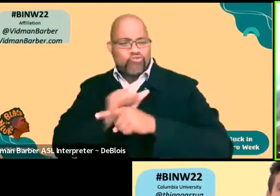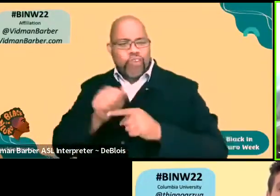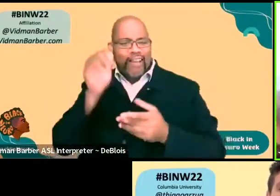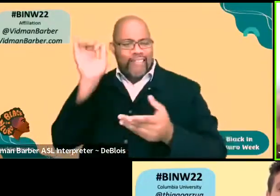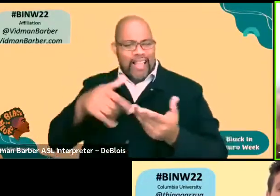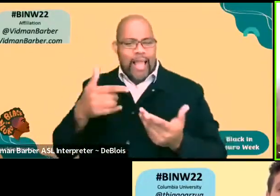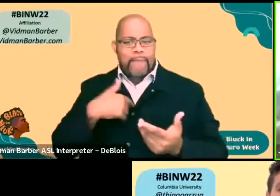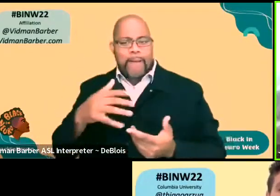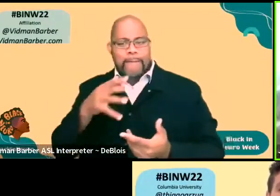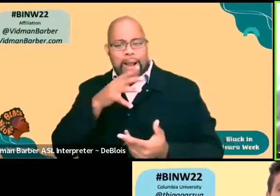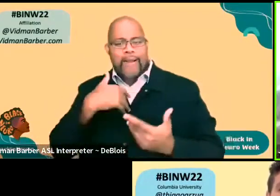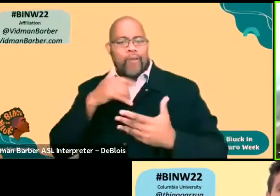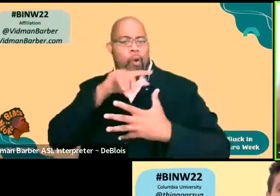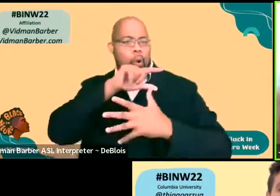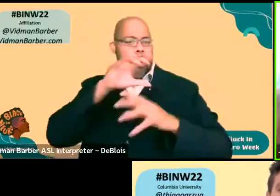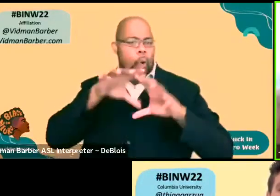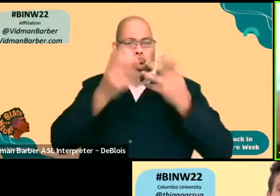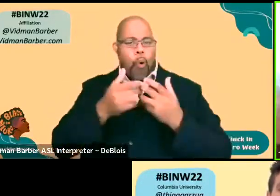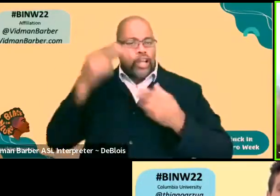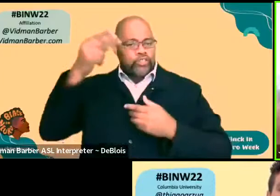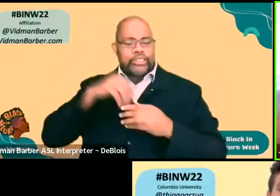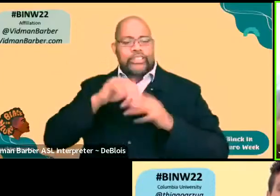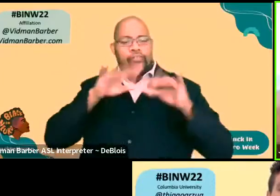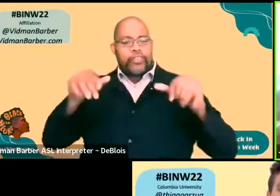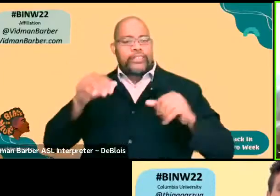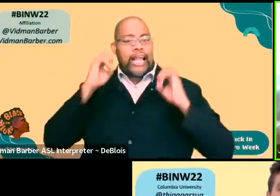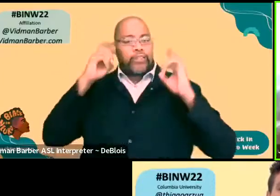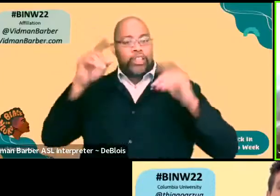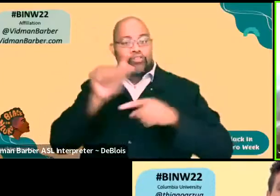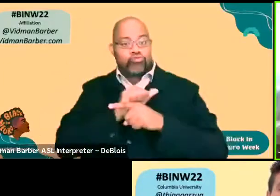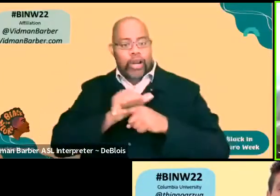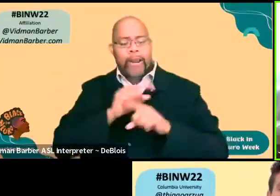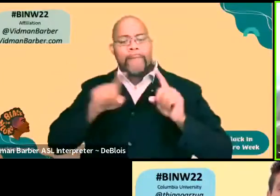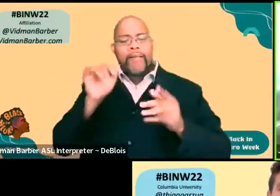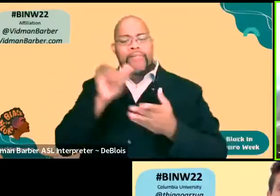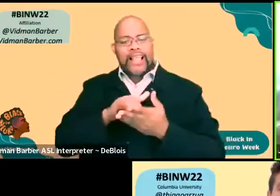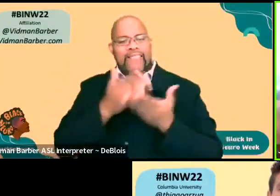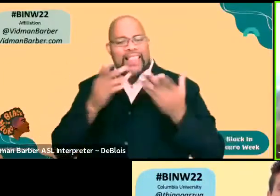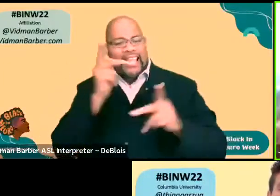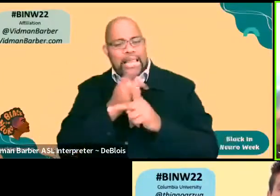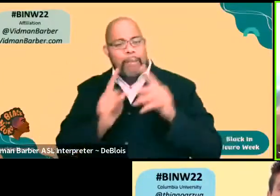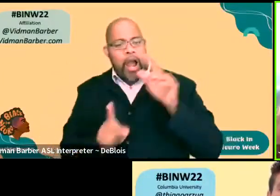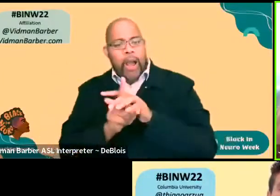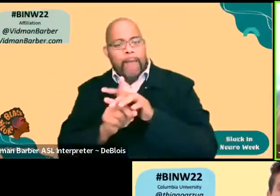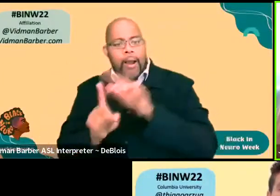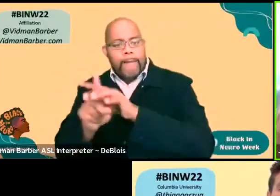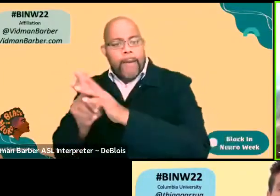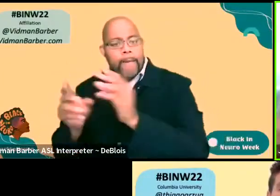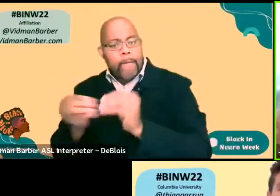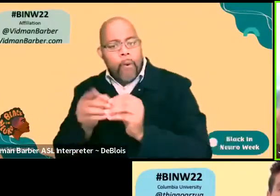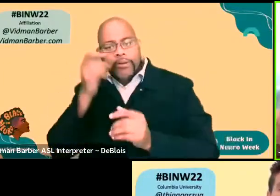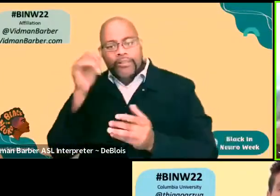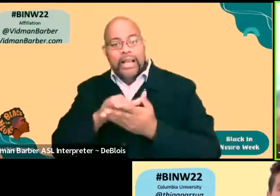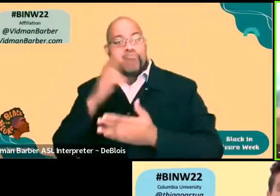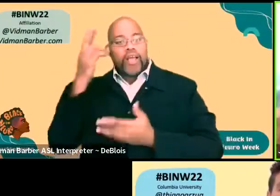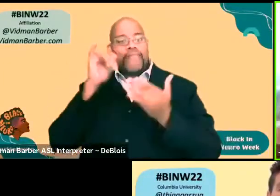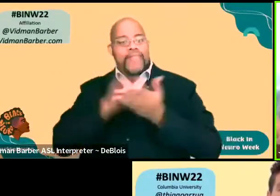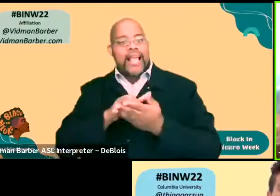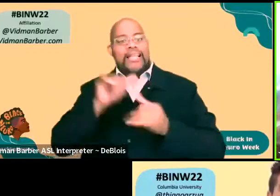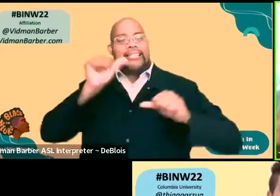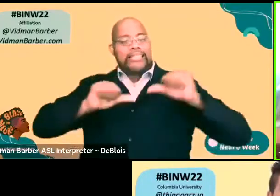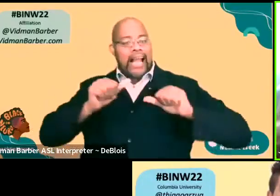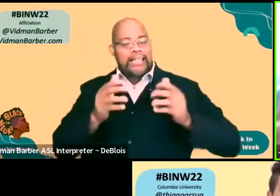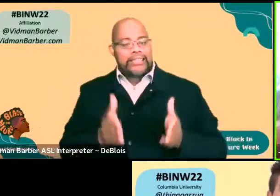things. And my mom has a whole history of like diversity and education training. And it's like that stuff keeps coming up more and more because I'm realizing that